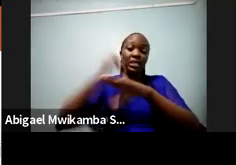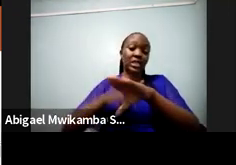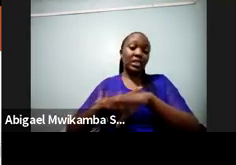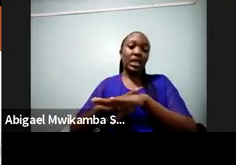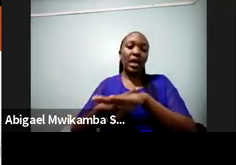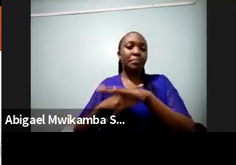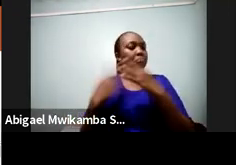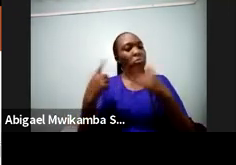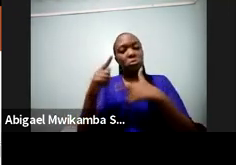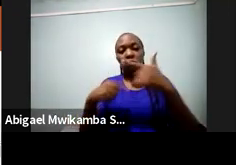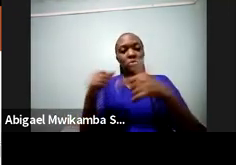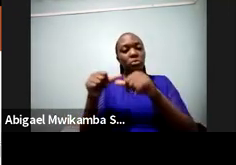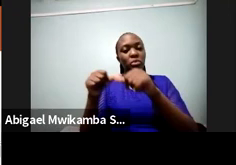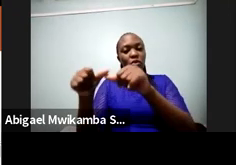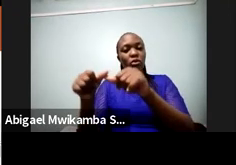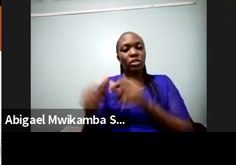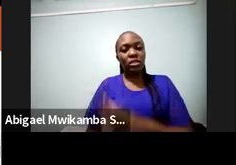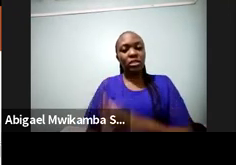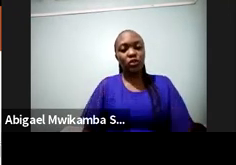problem.